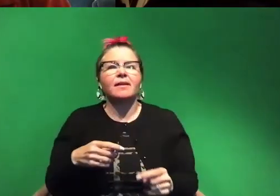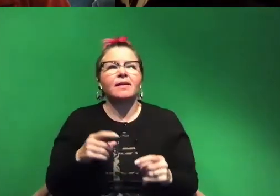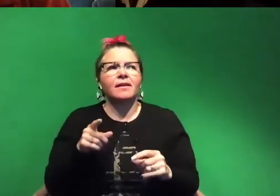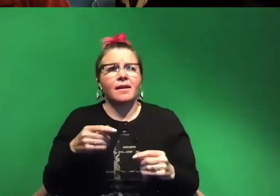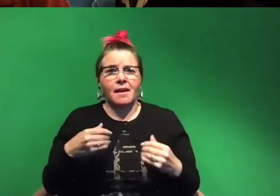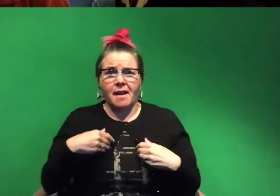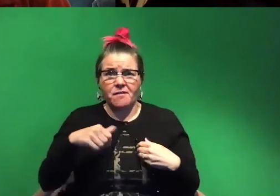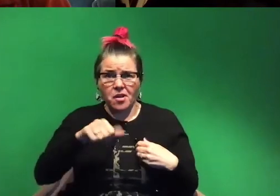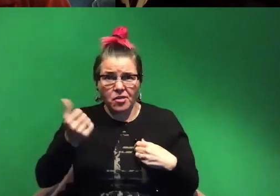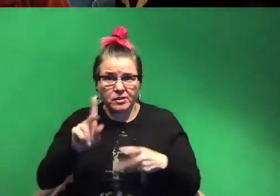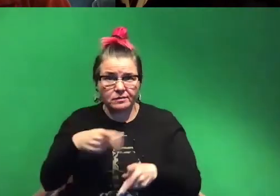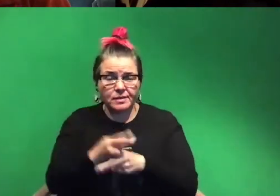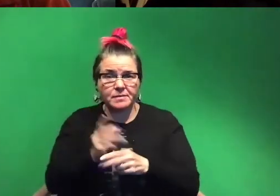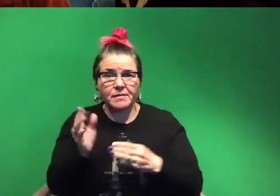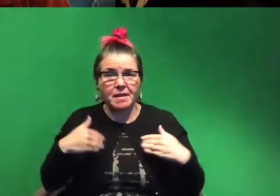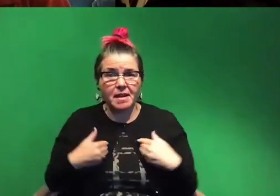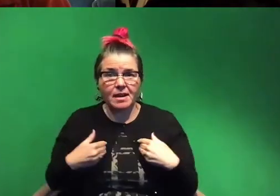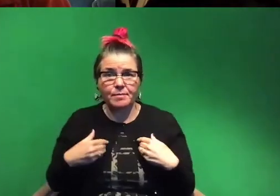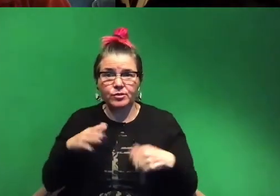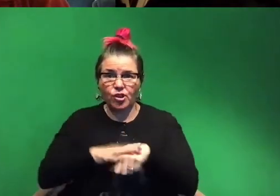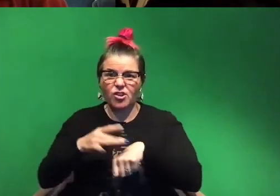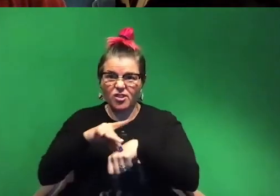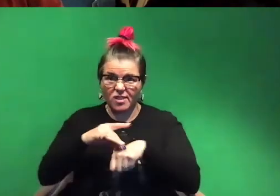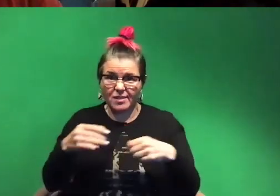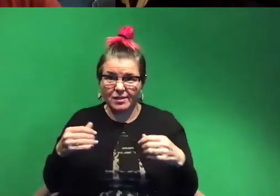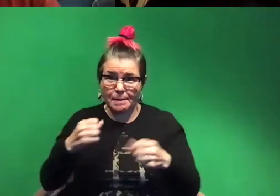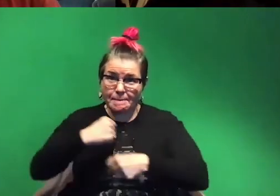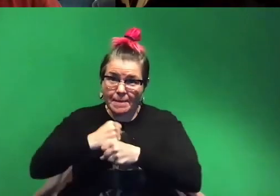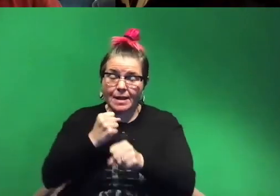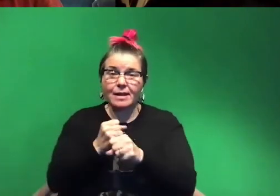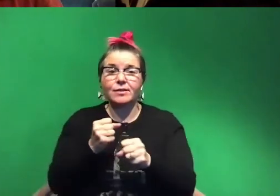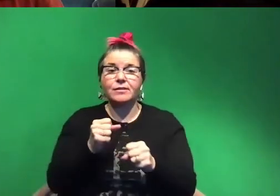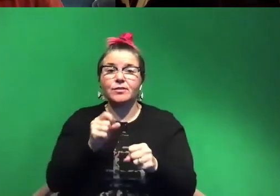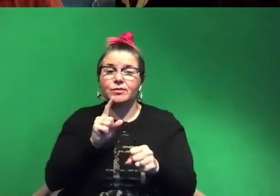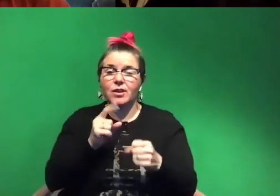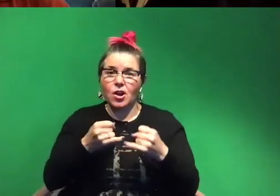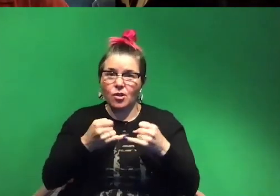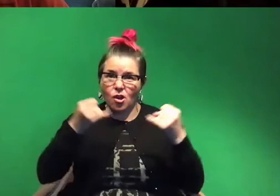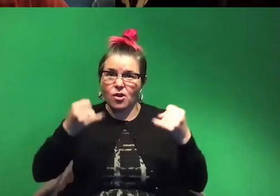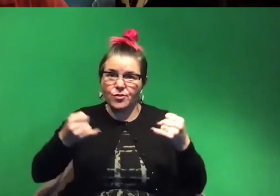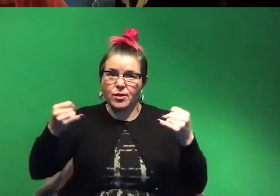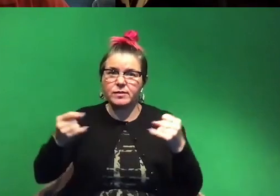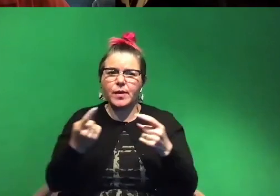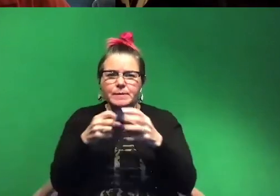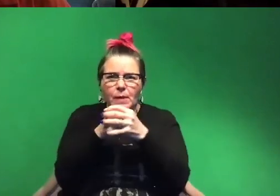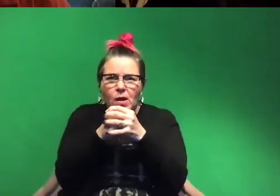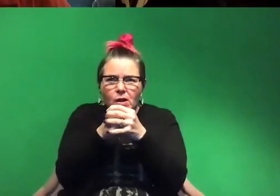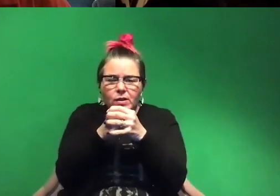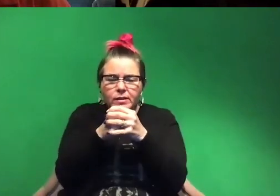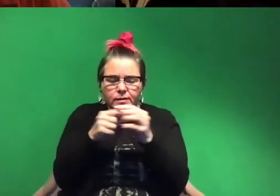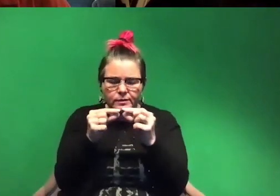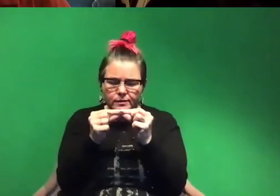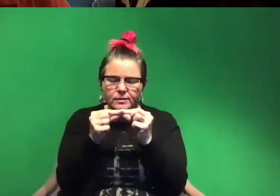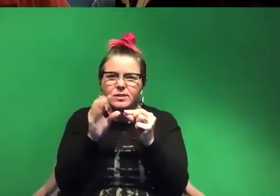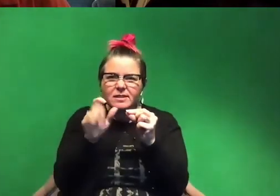many other types of animals that I know of on the earth that create these really, really long threads from such a small cell,